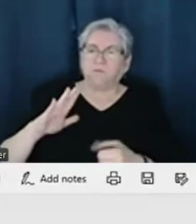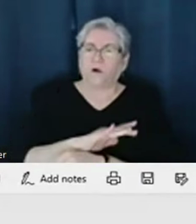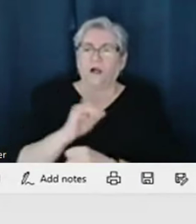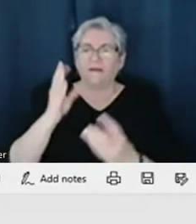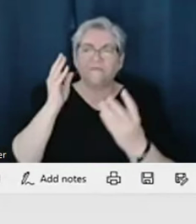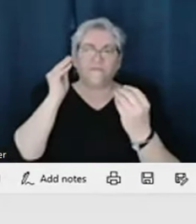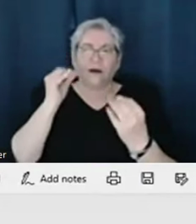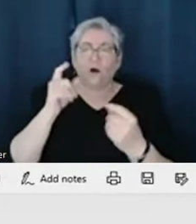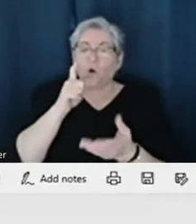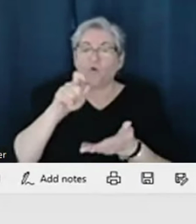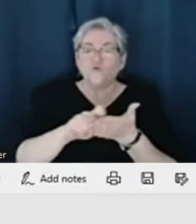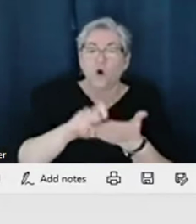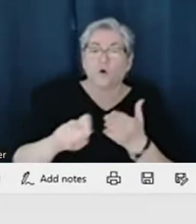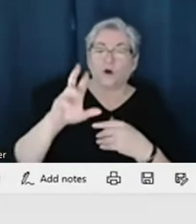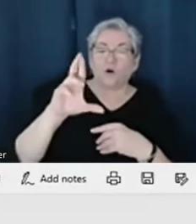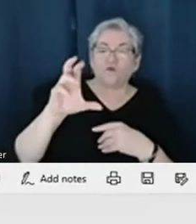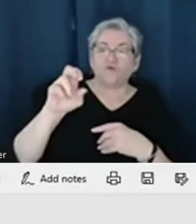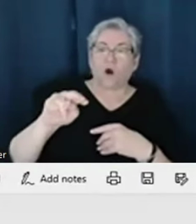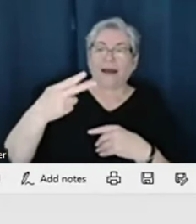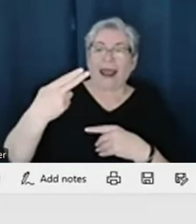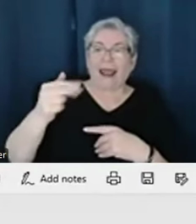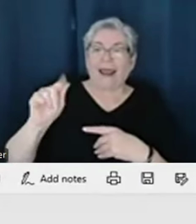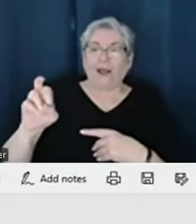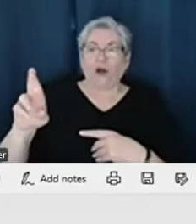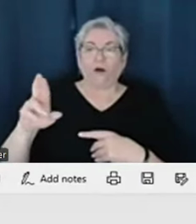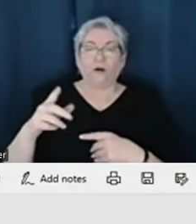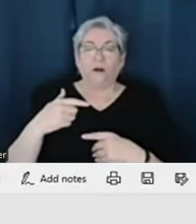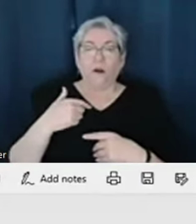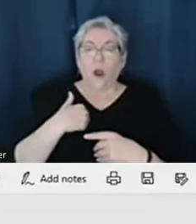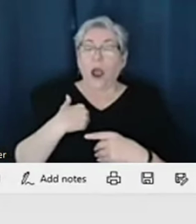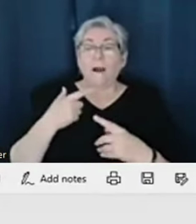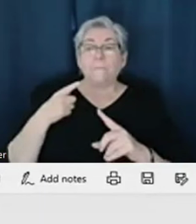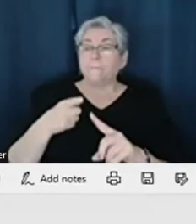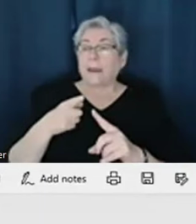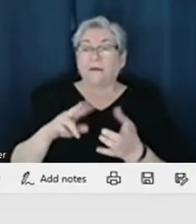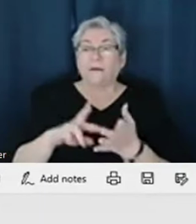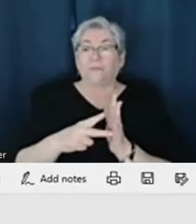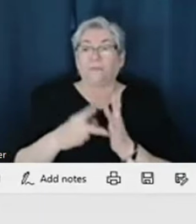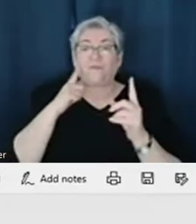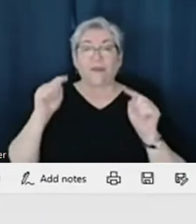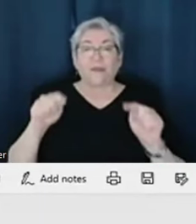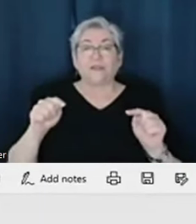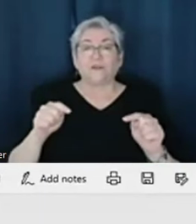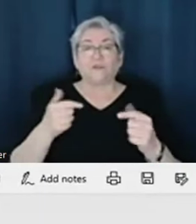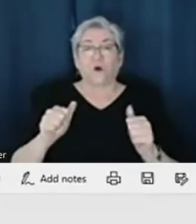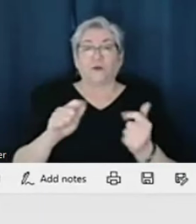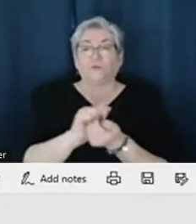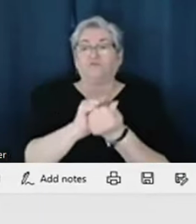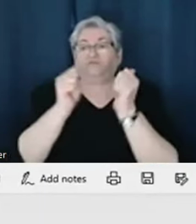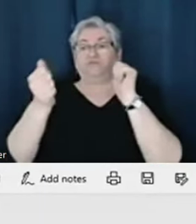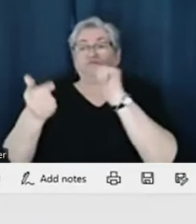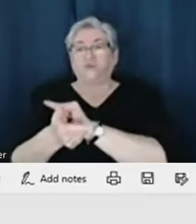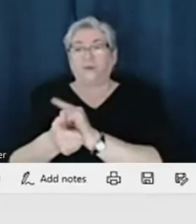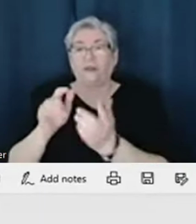guidance there. So our main purpose again was to try to translate that into